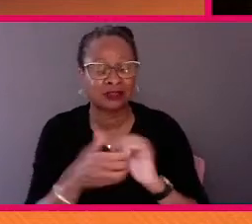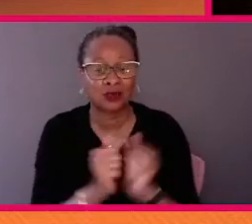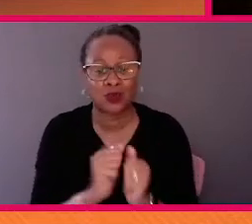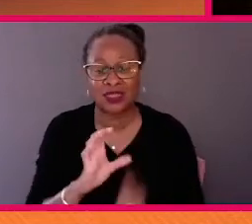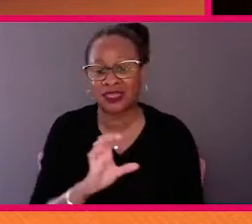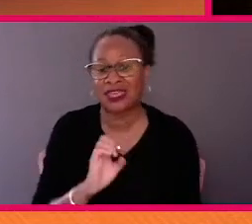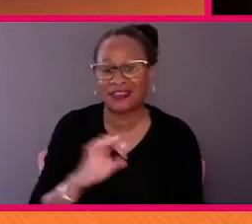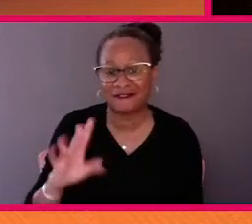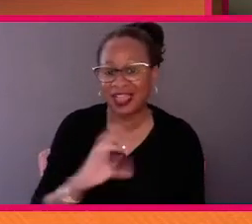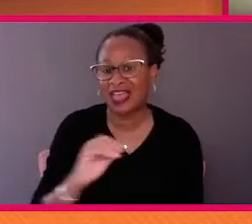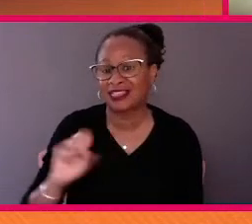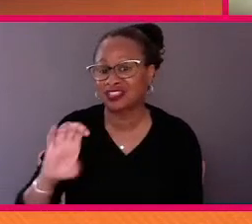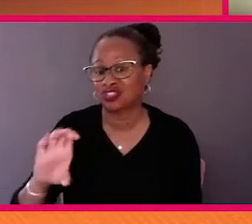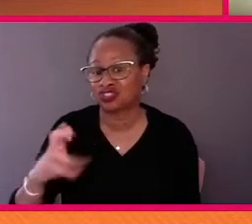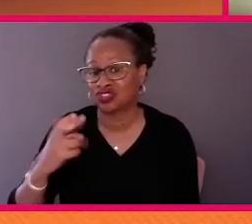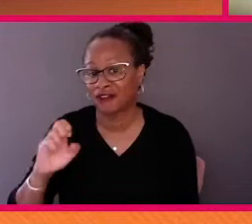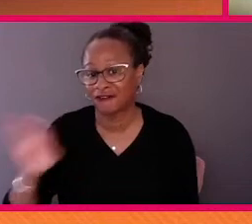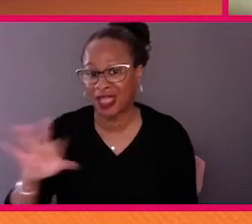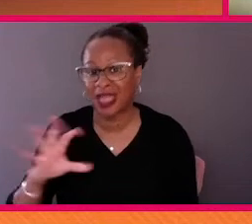this project.